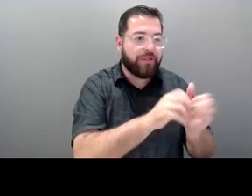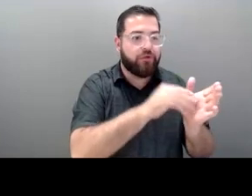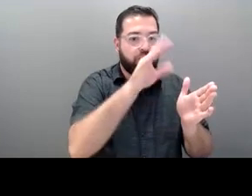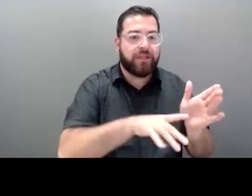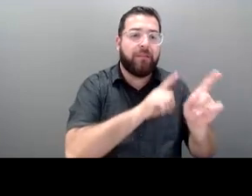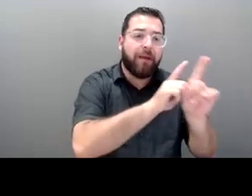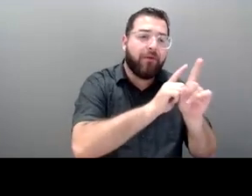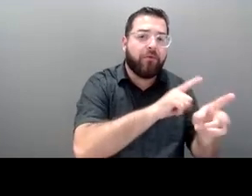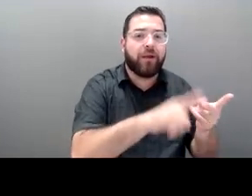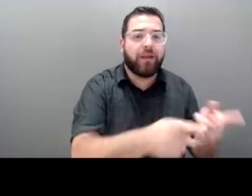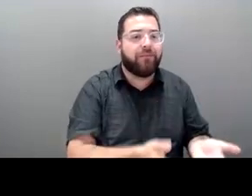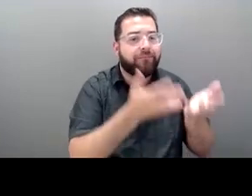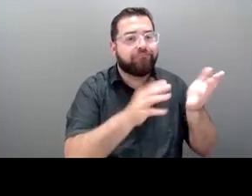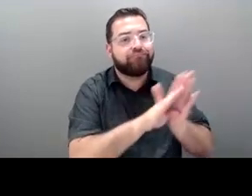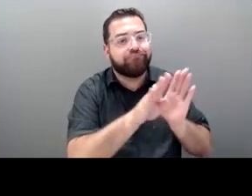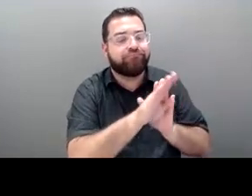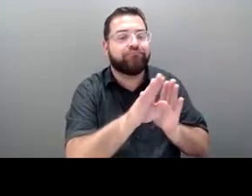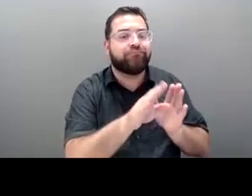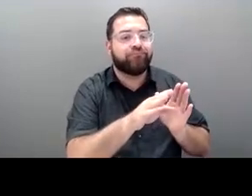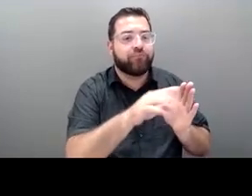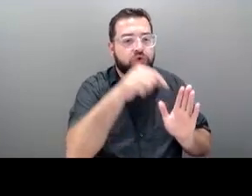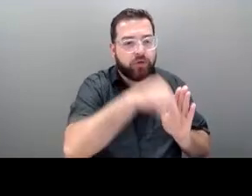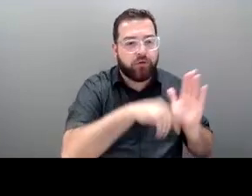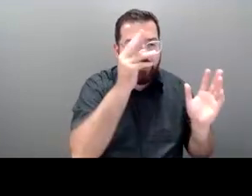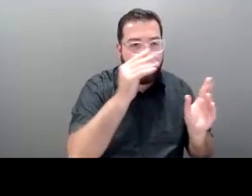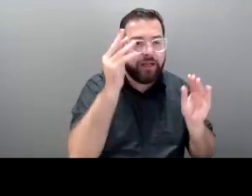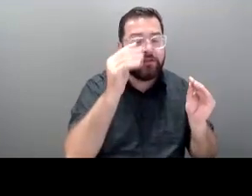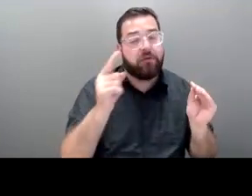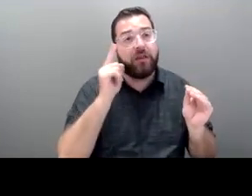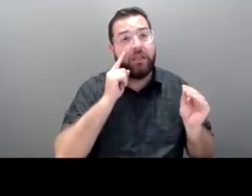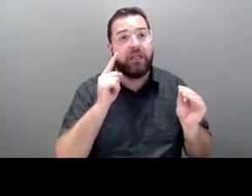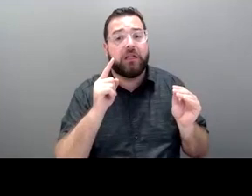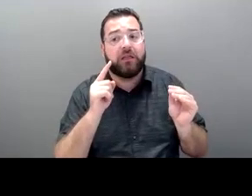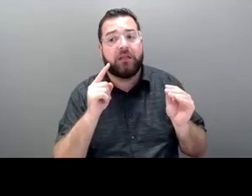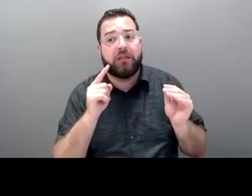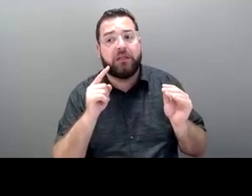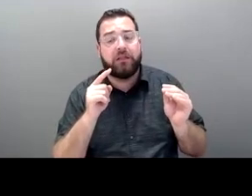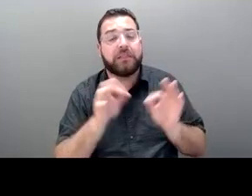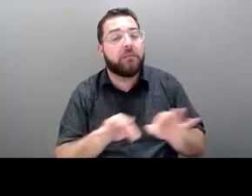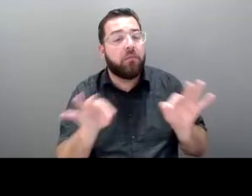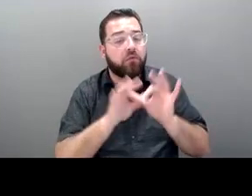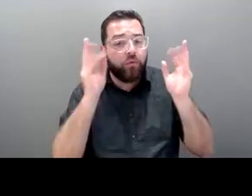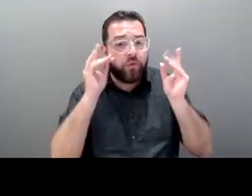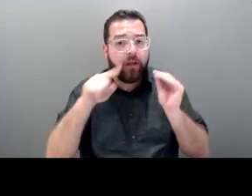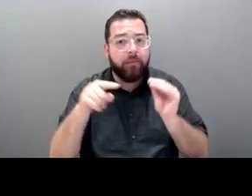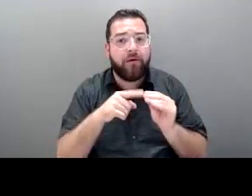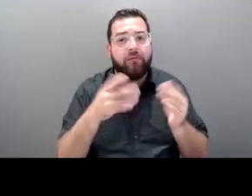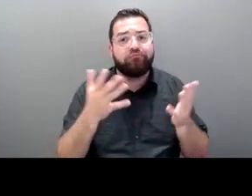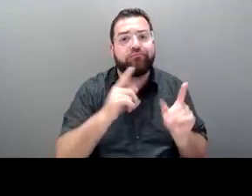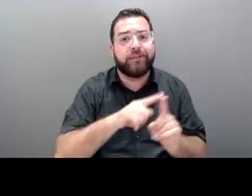thinking development. So I think it is worth really thinking about what are ways